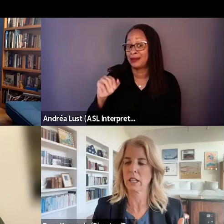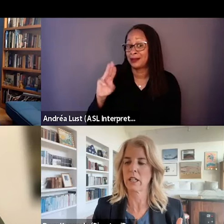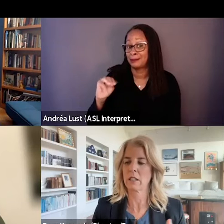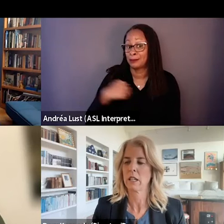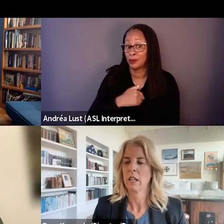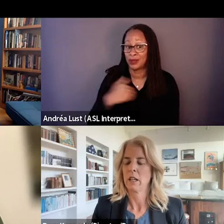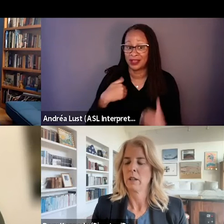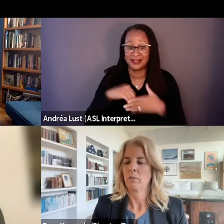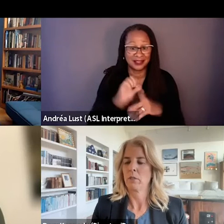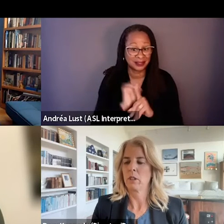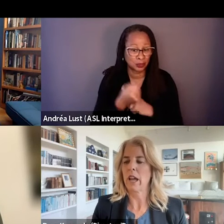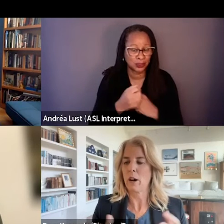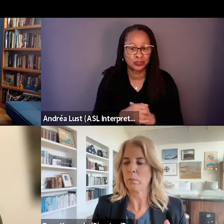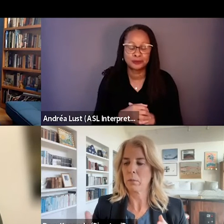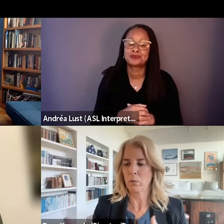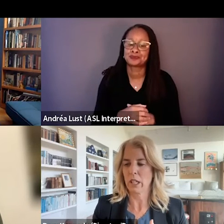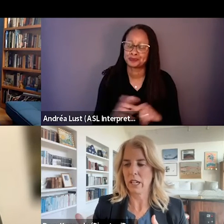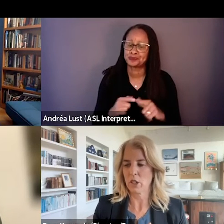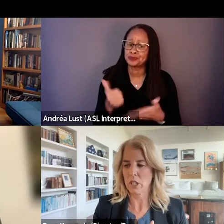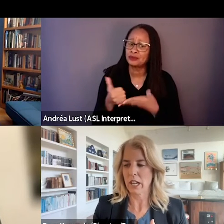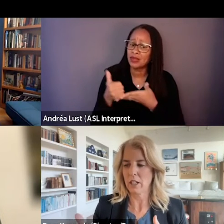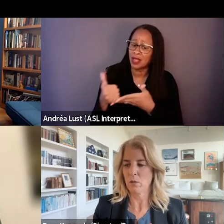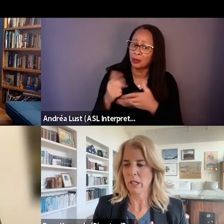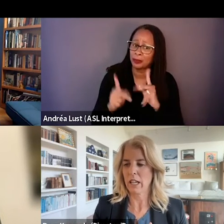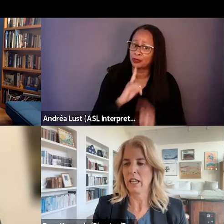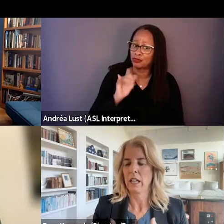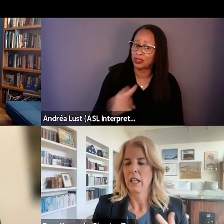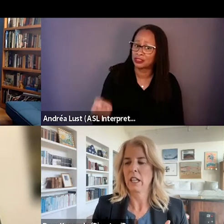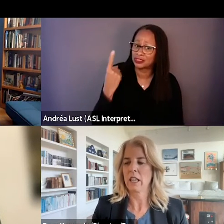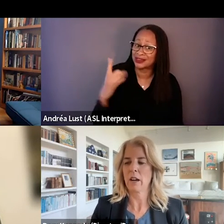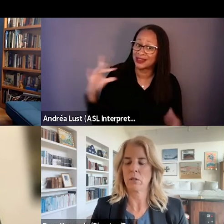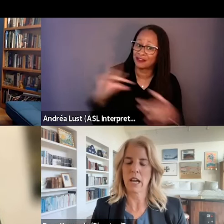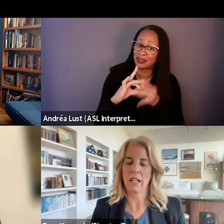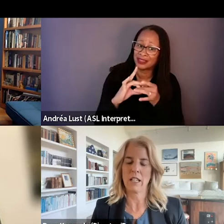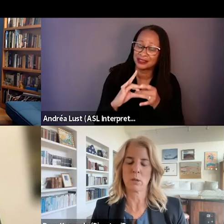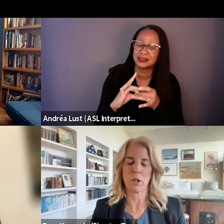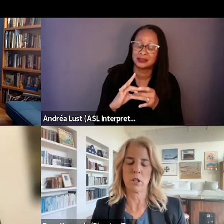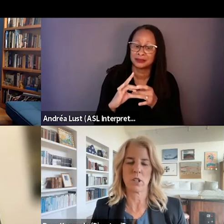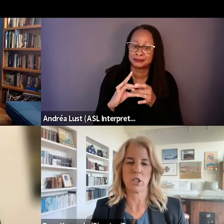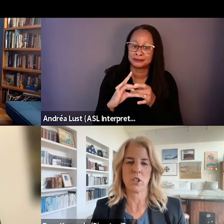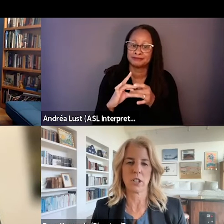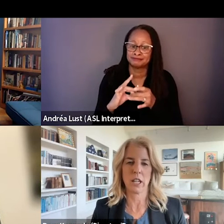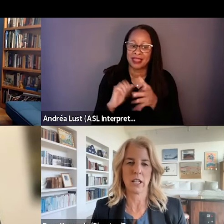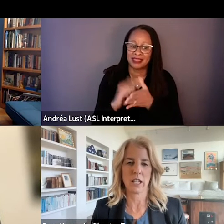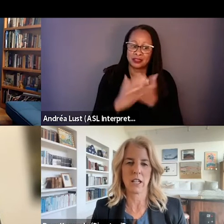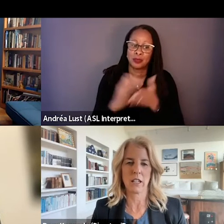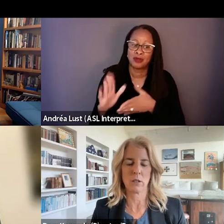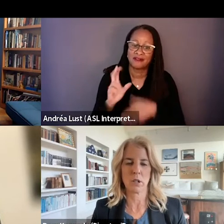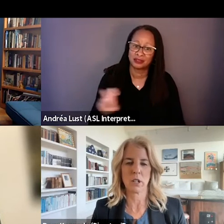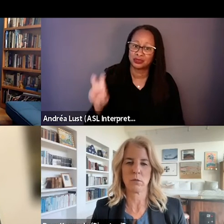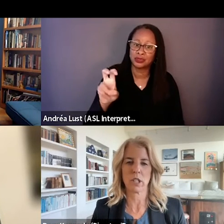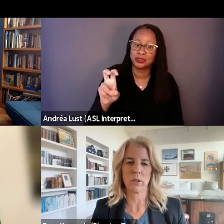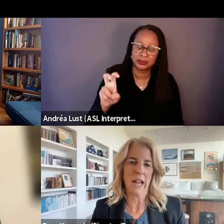situation like this, to help people really understand and relate that is part of their journey and that